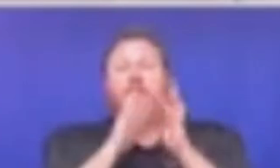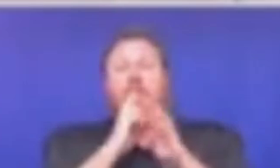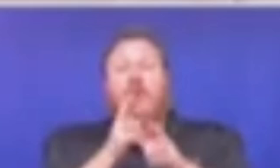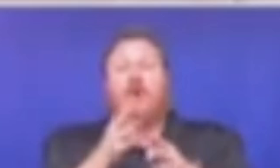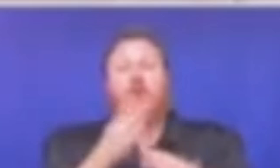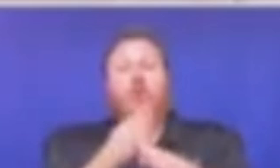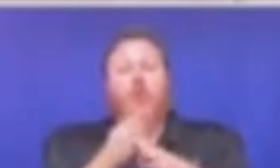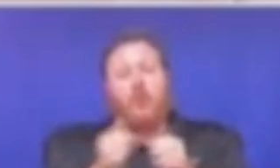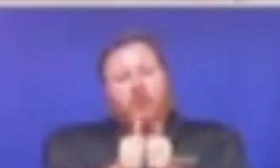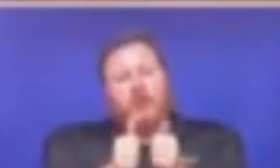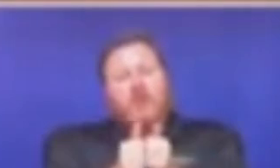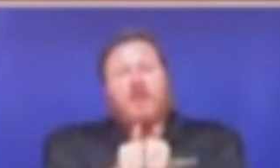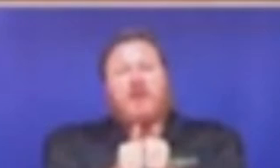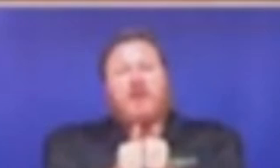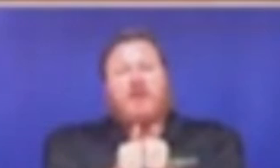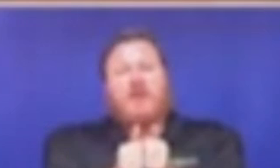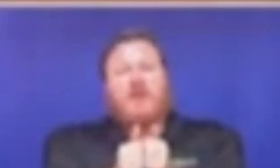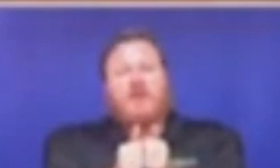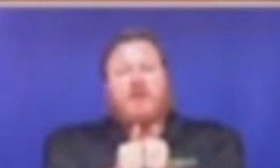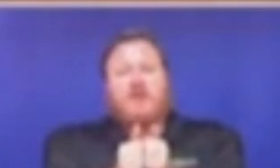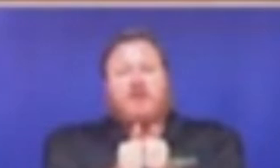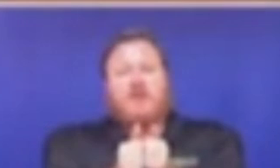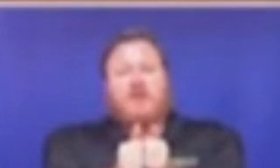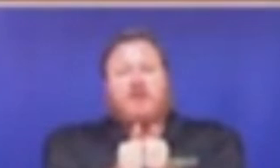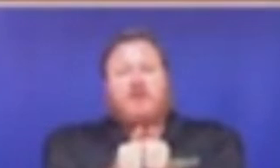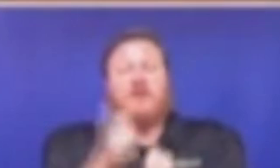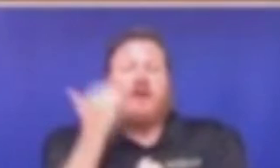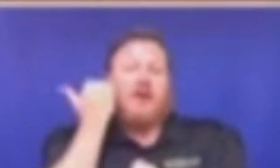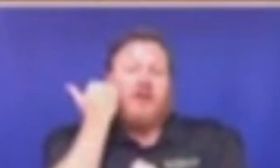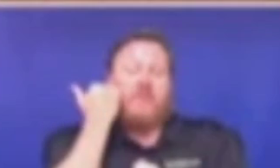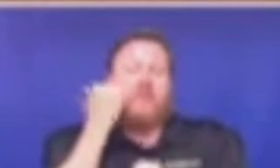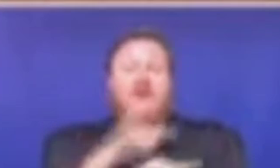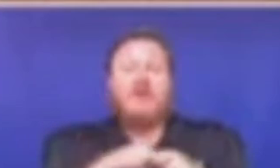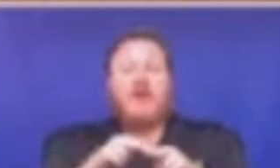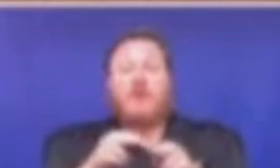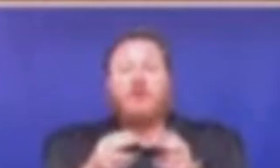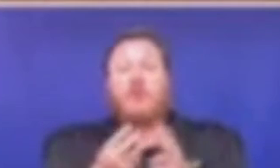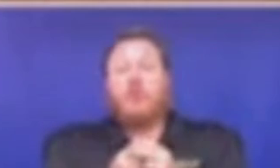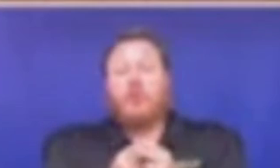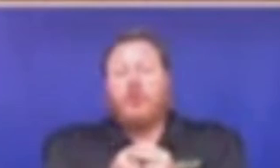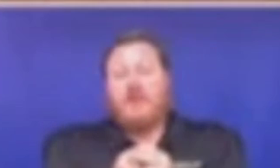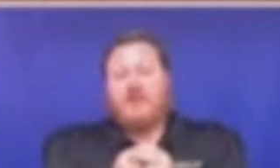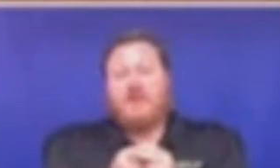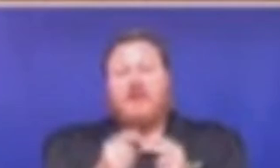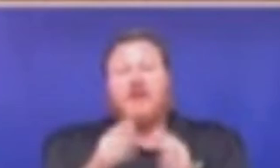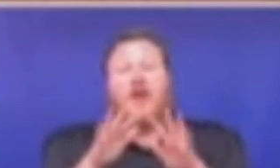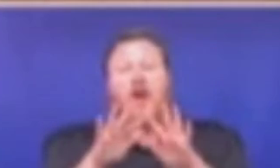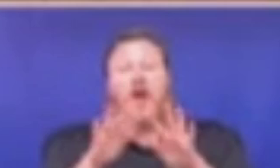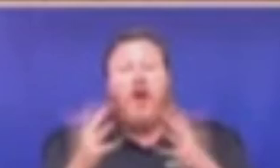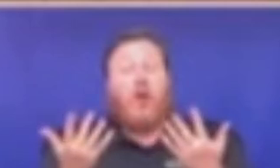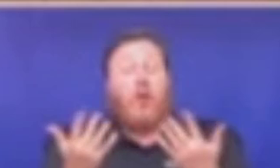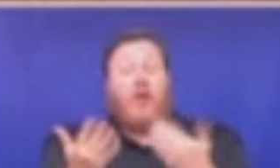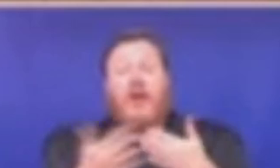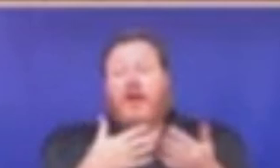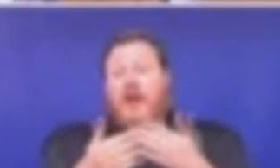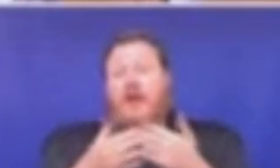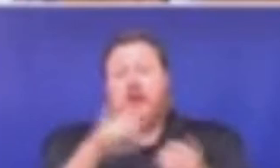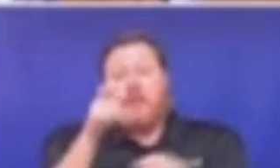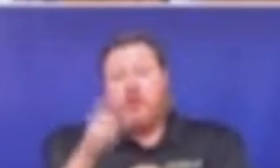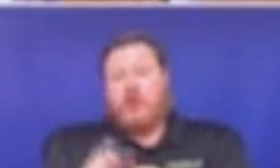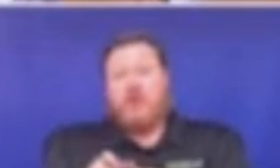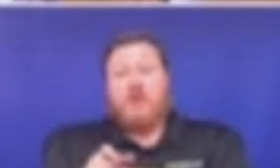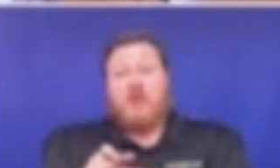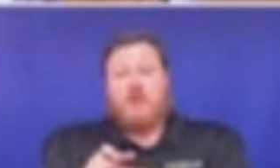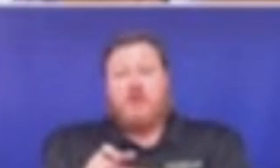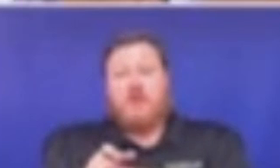work together as a government of national unity. How anyone, including